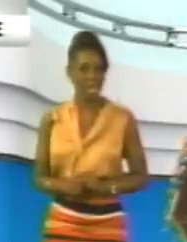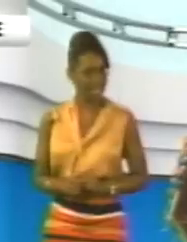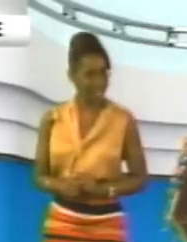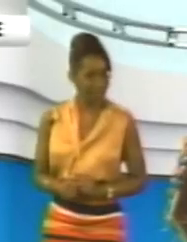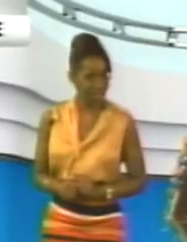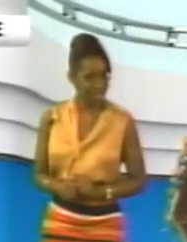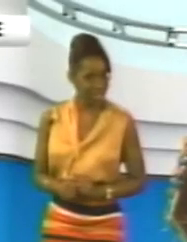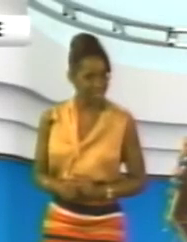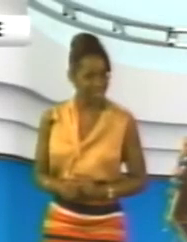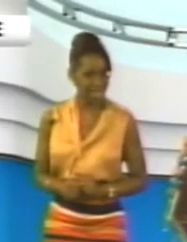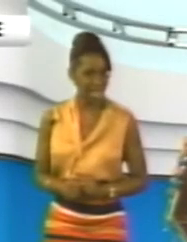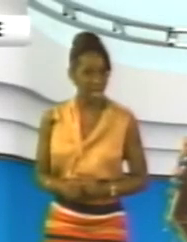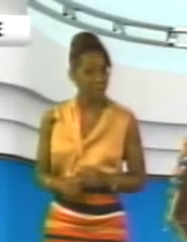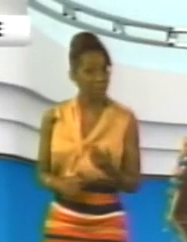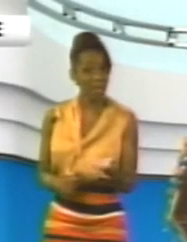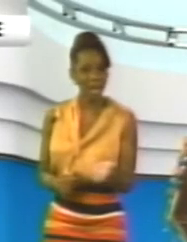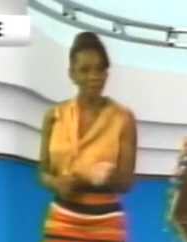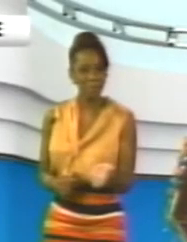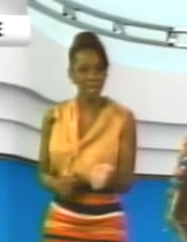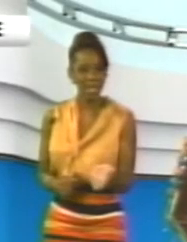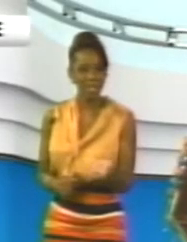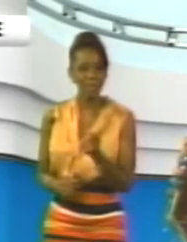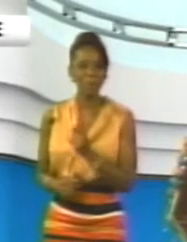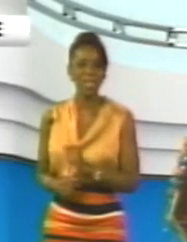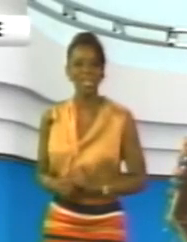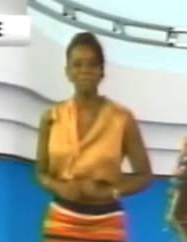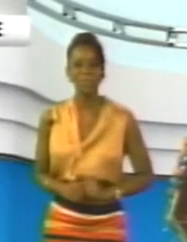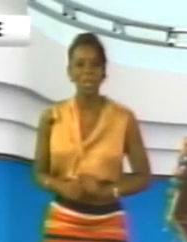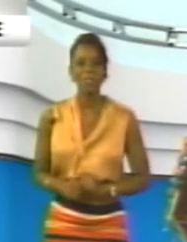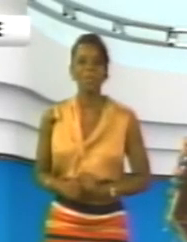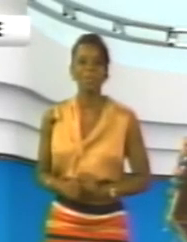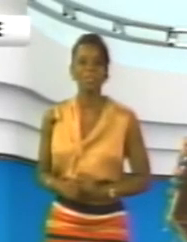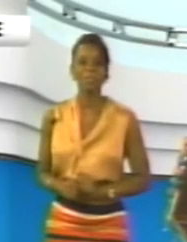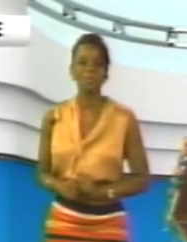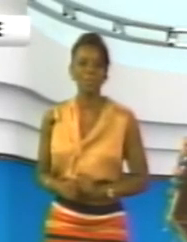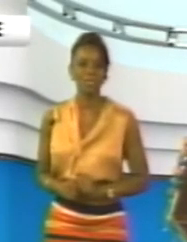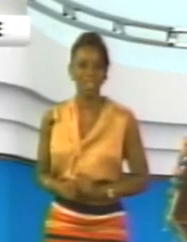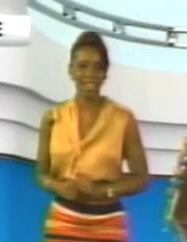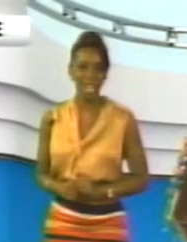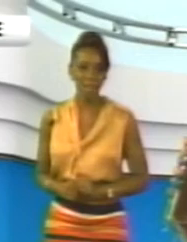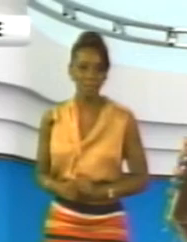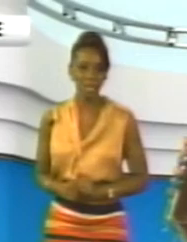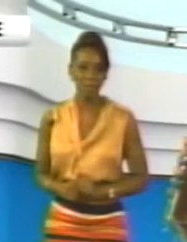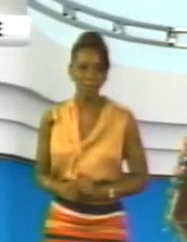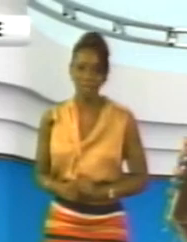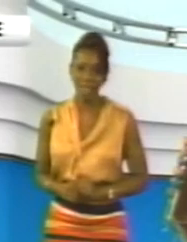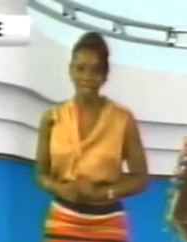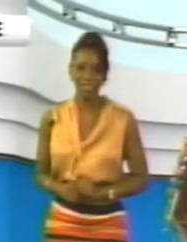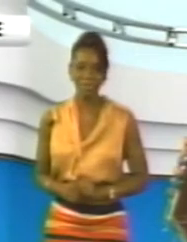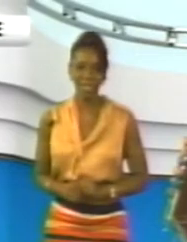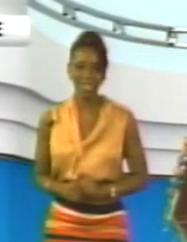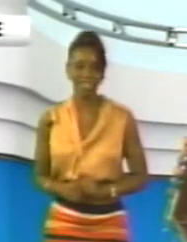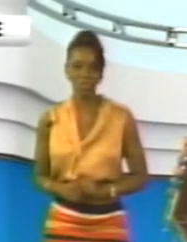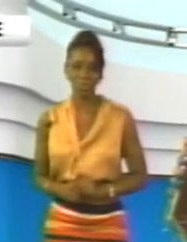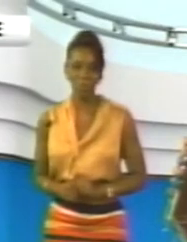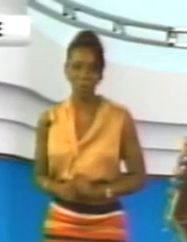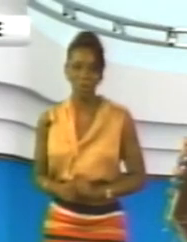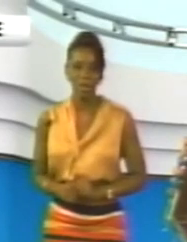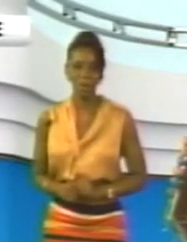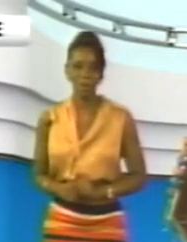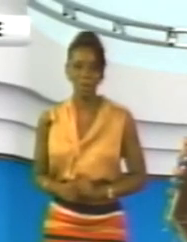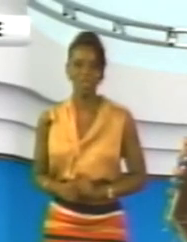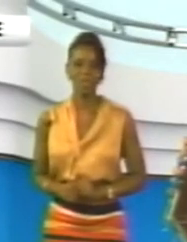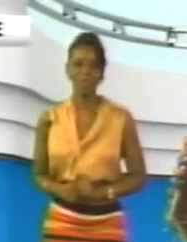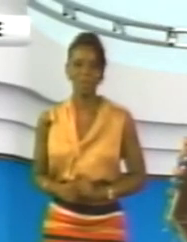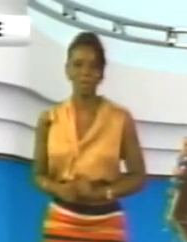$3,570,000. Get your tickets today, but you have to be in it to win it. Join us on Thursday at 8 p.m. for the next Mega 6 draw.